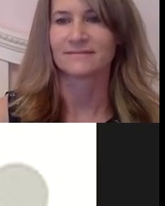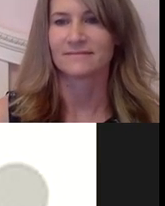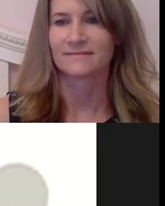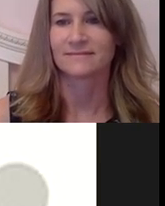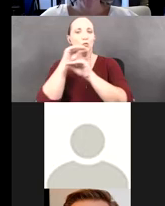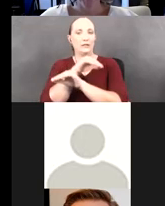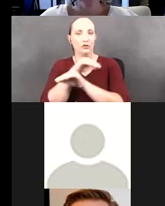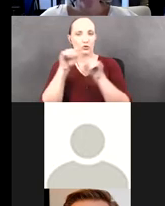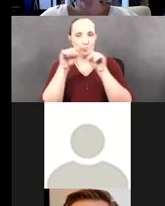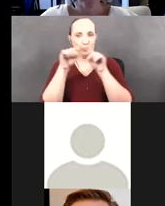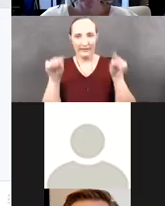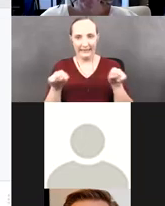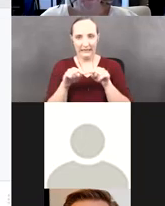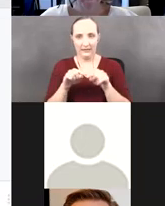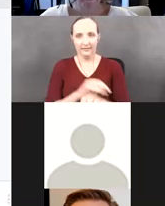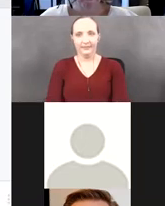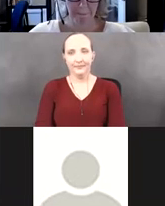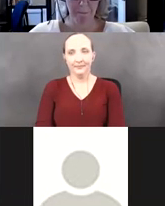pantallas.